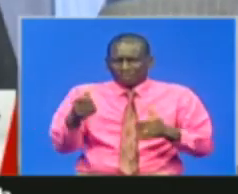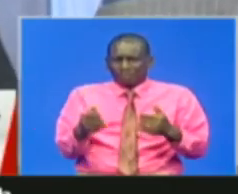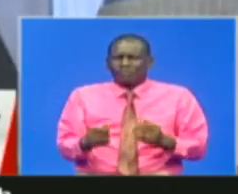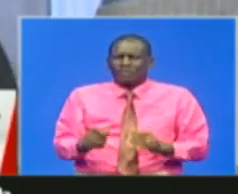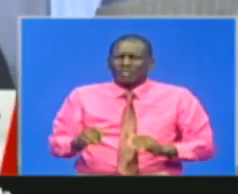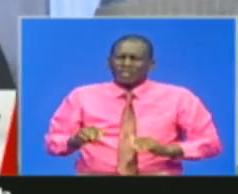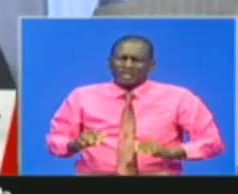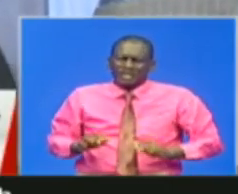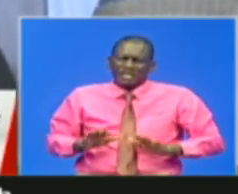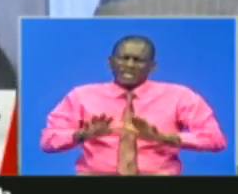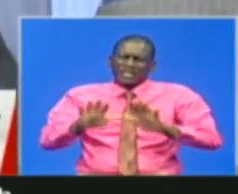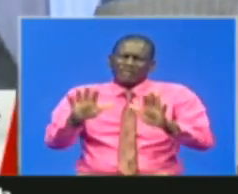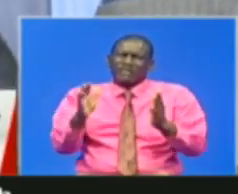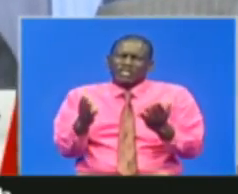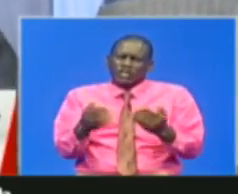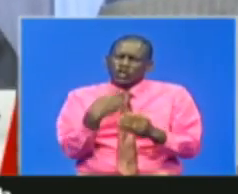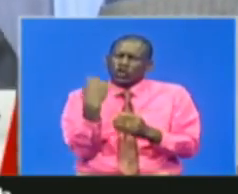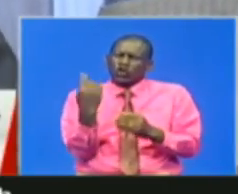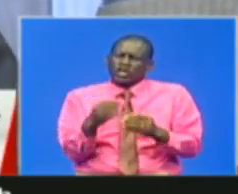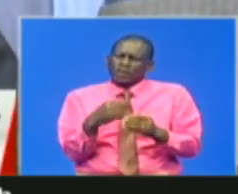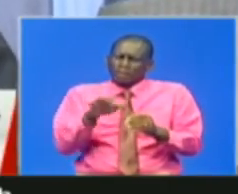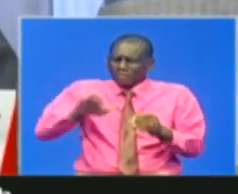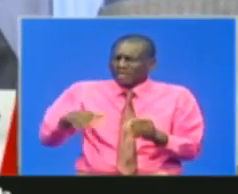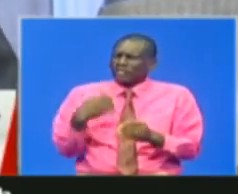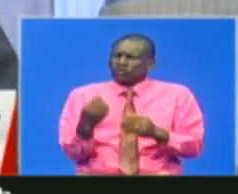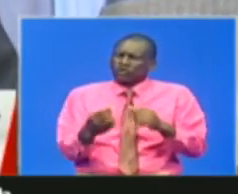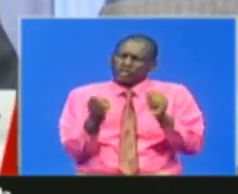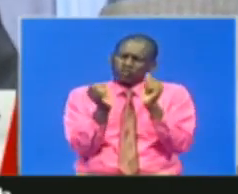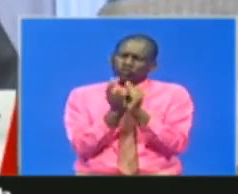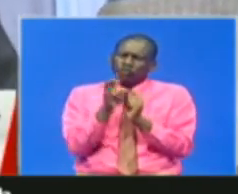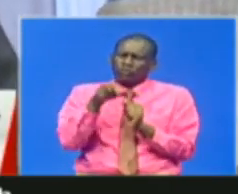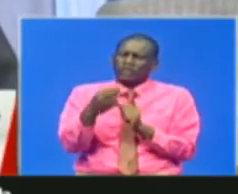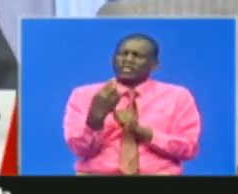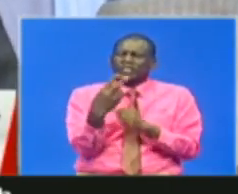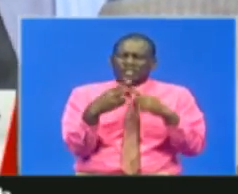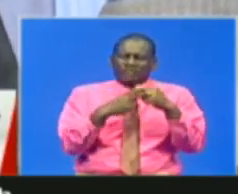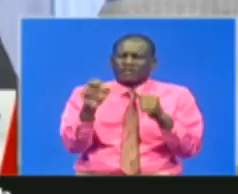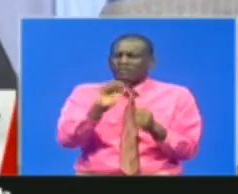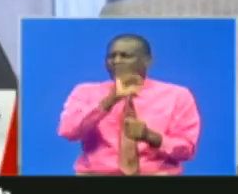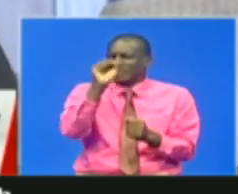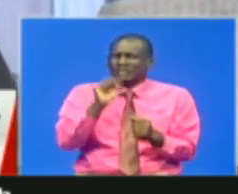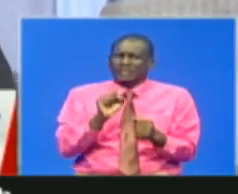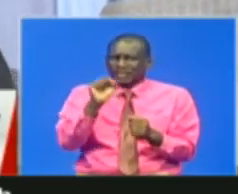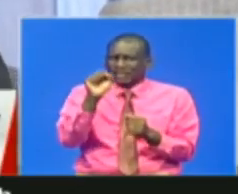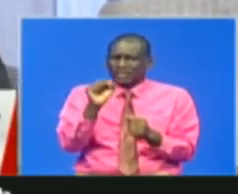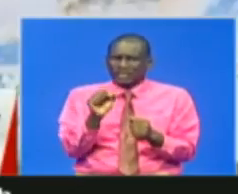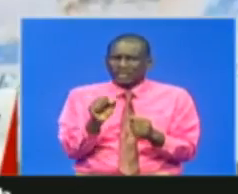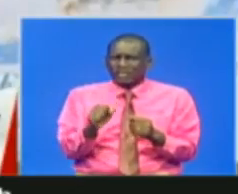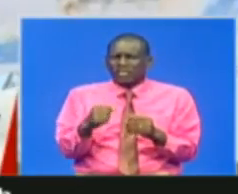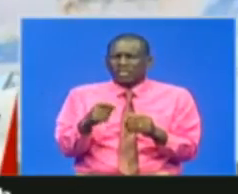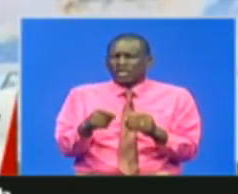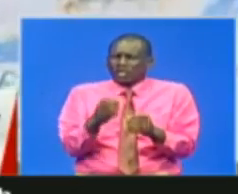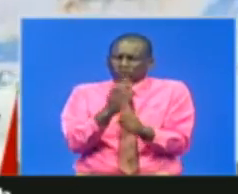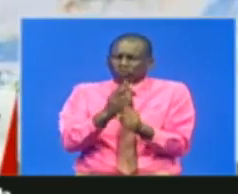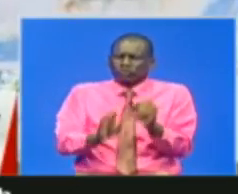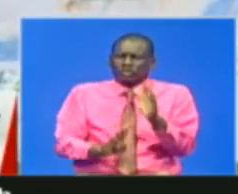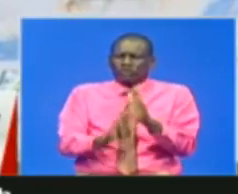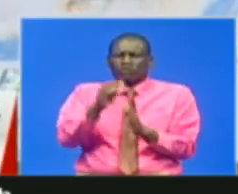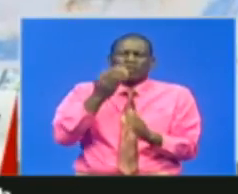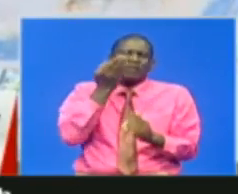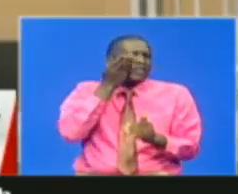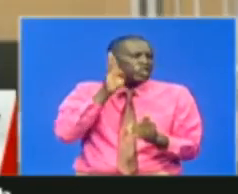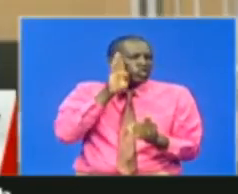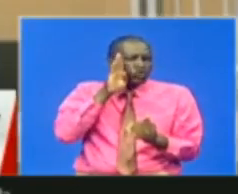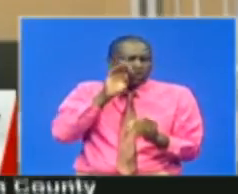leaving only a meager 12.7% for development. Isiolo County is the